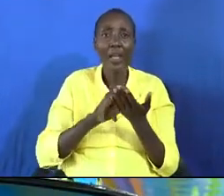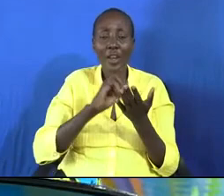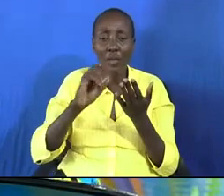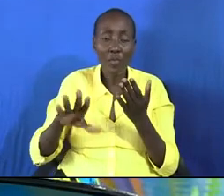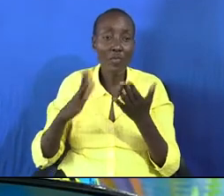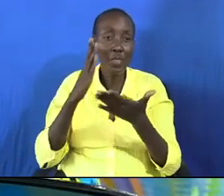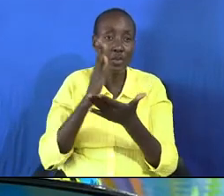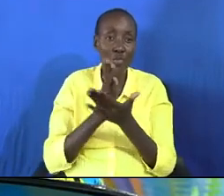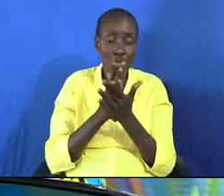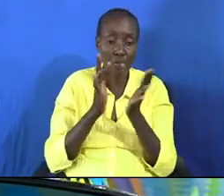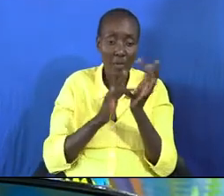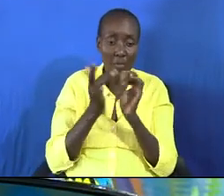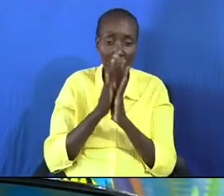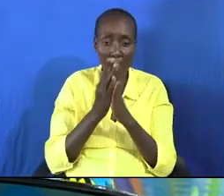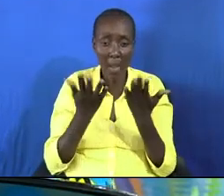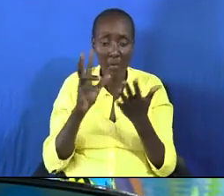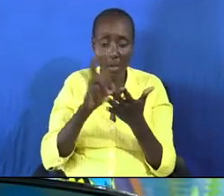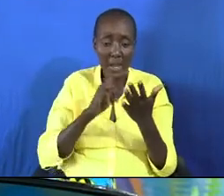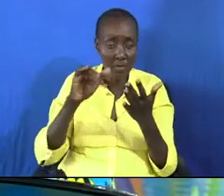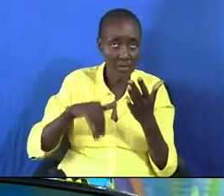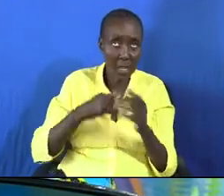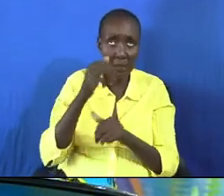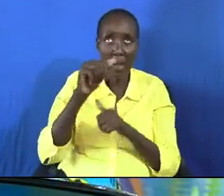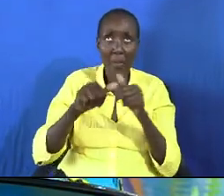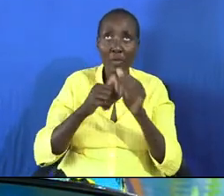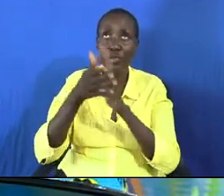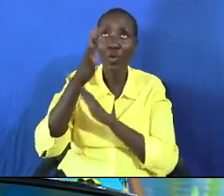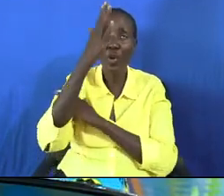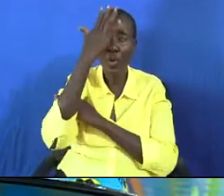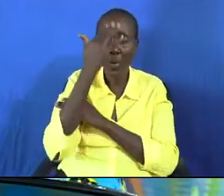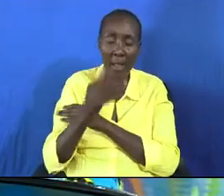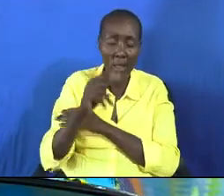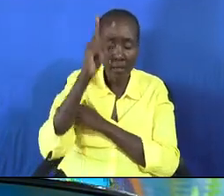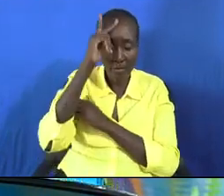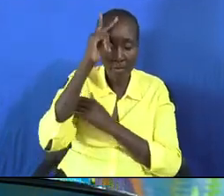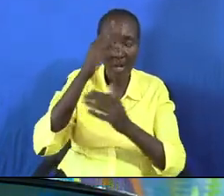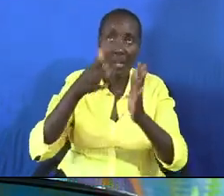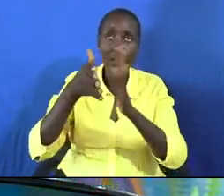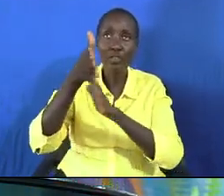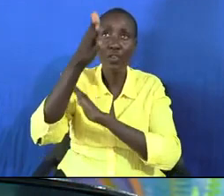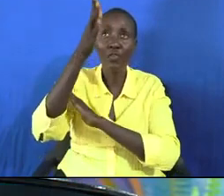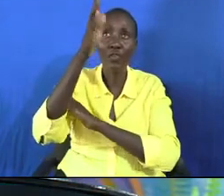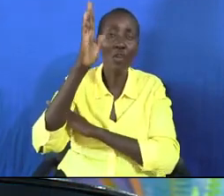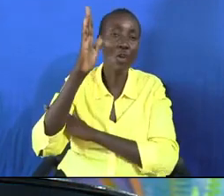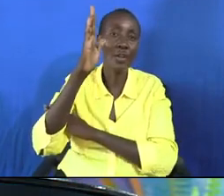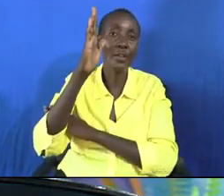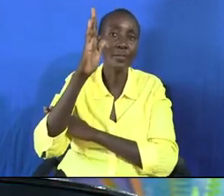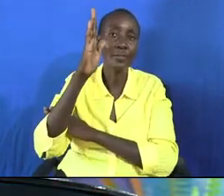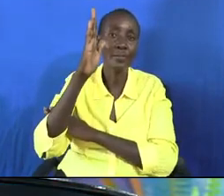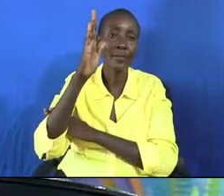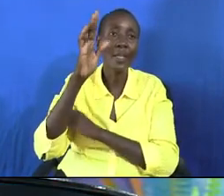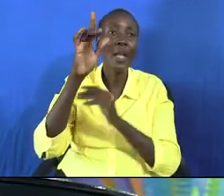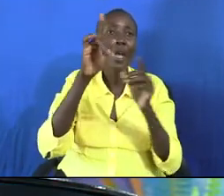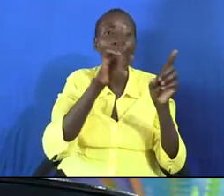the truths of the Bible about God. Because the knowledge of God determines what kind of life you